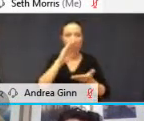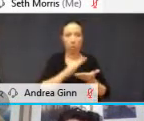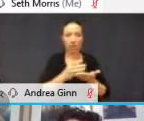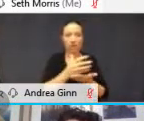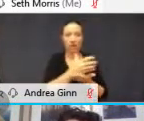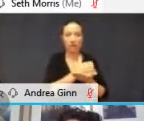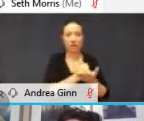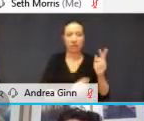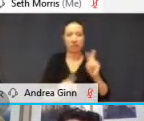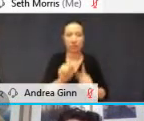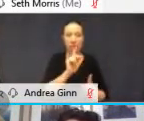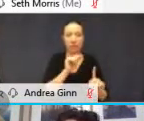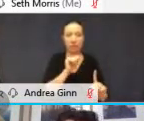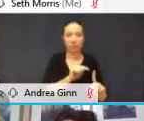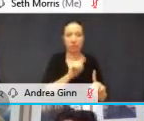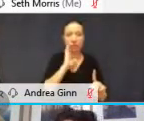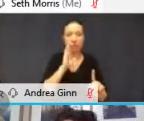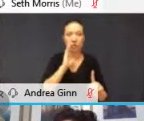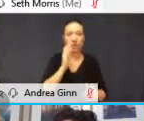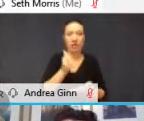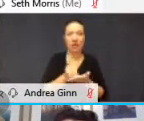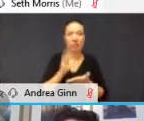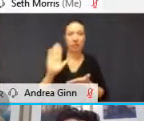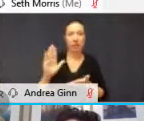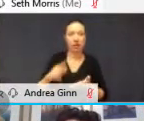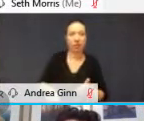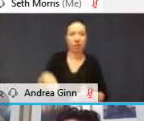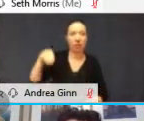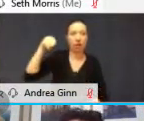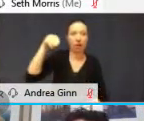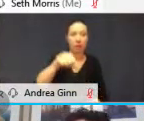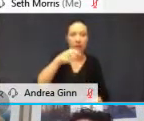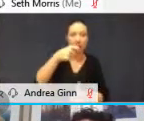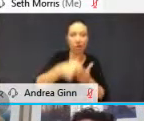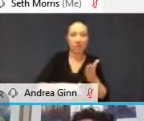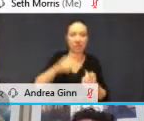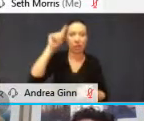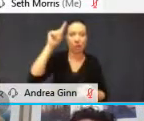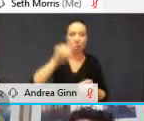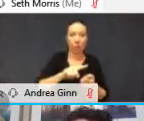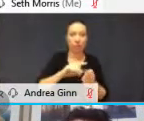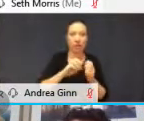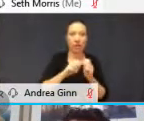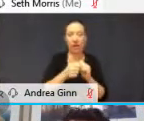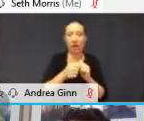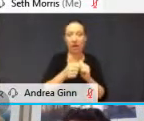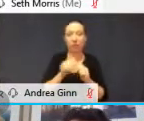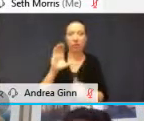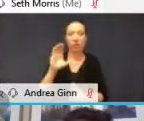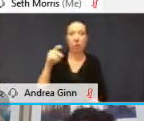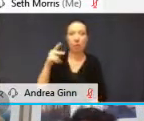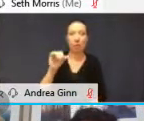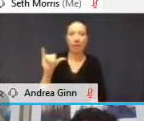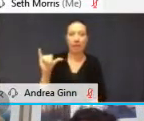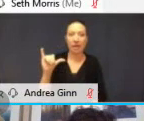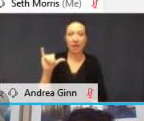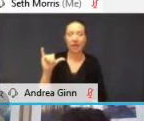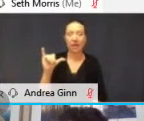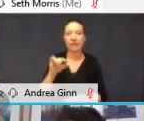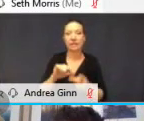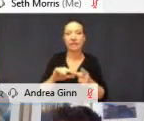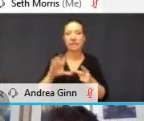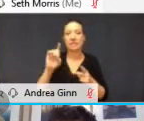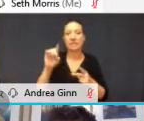helps lower their out-of-pocket costs by reducing things like the co-pays, deductibles, and co-insurance.